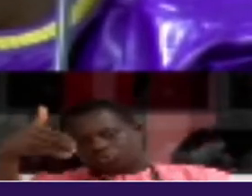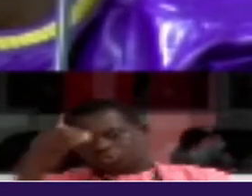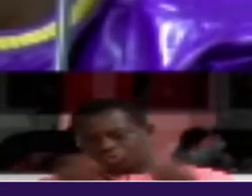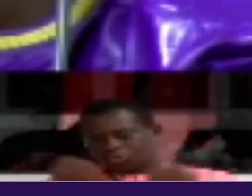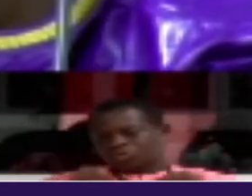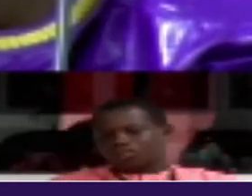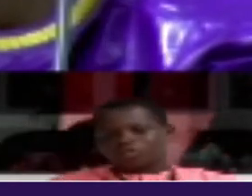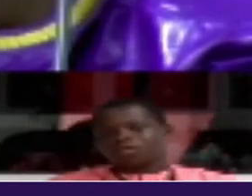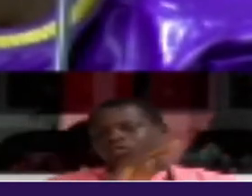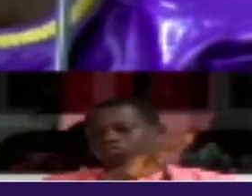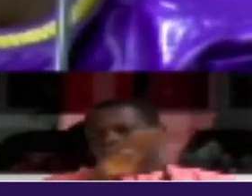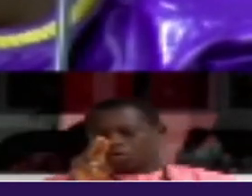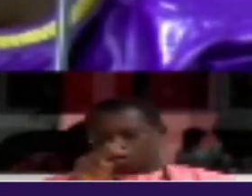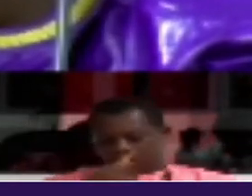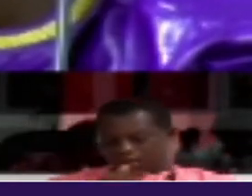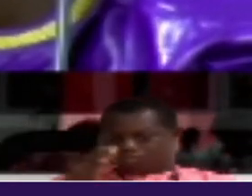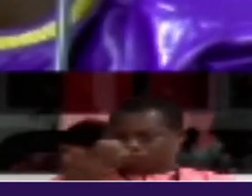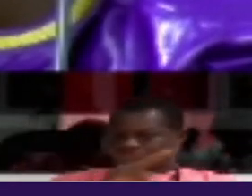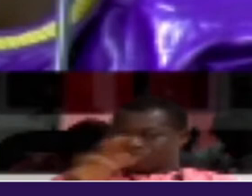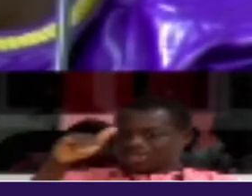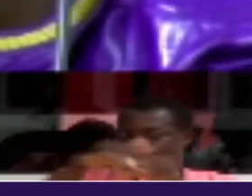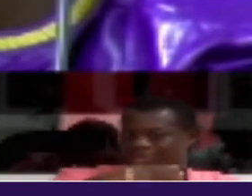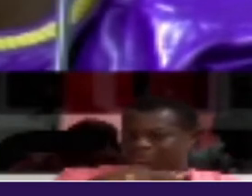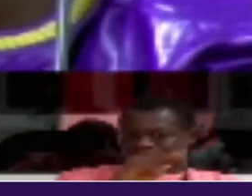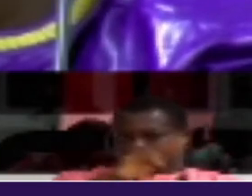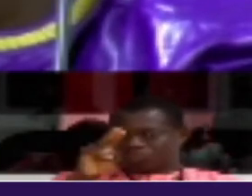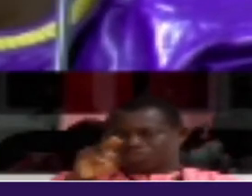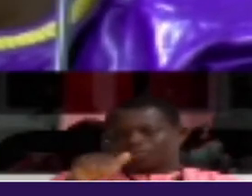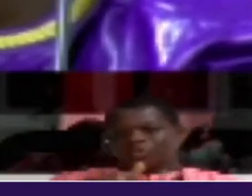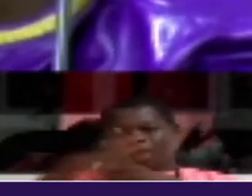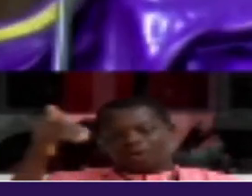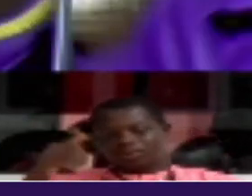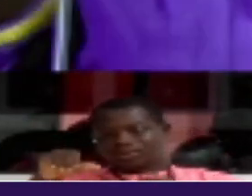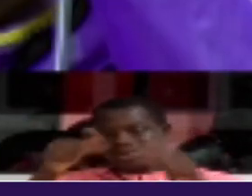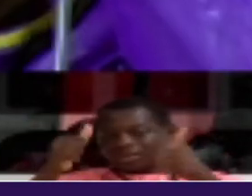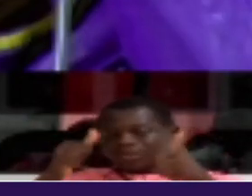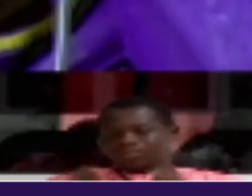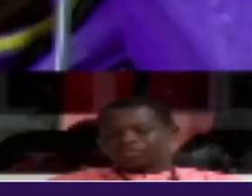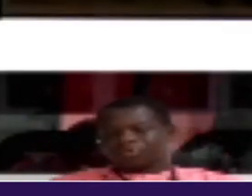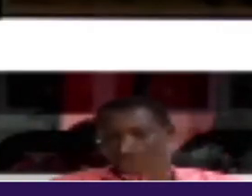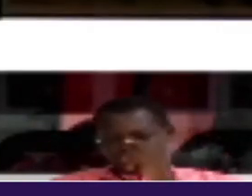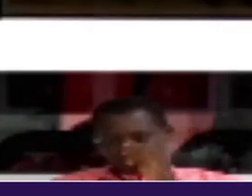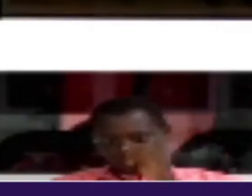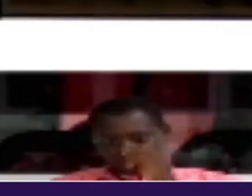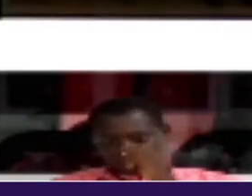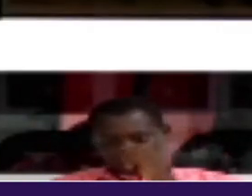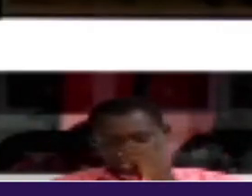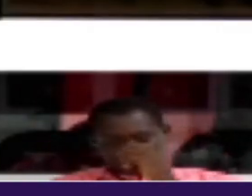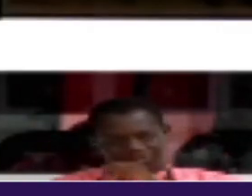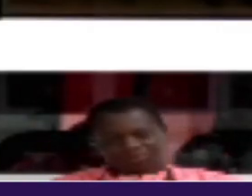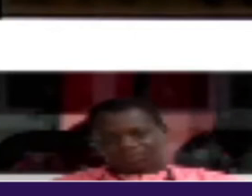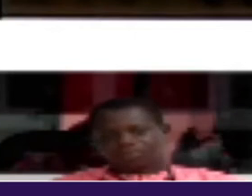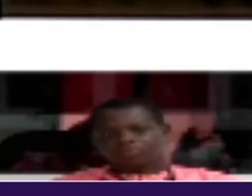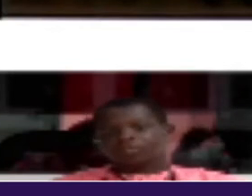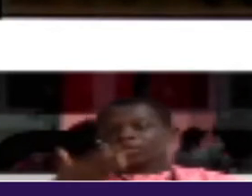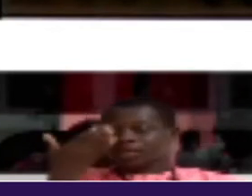in the pickup. I was out of the pickup because that started outside where they picked the man. There is where Tumbul gave me the order to sit behind the